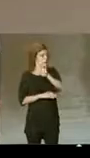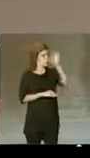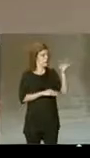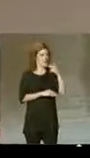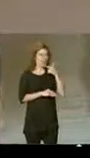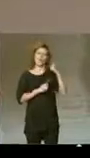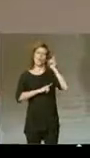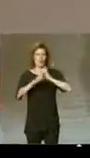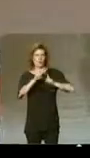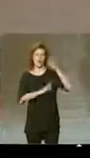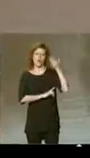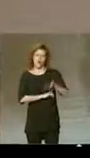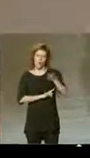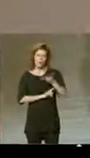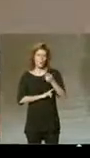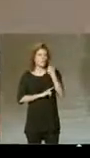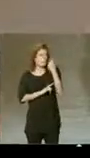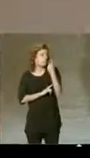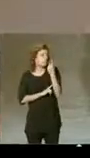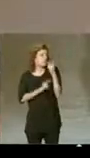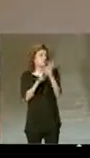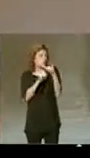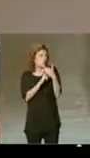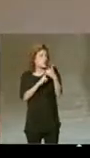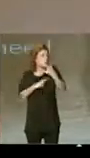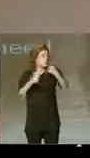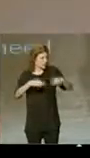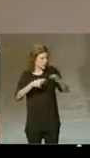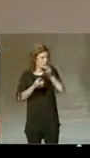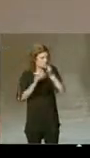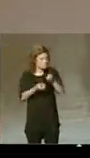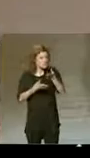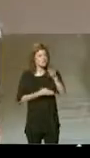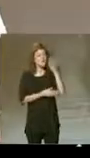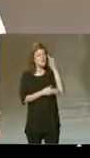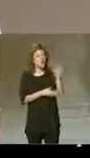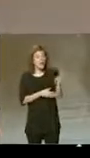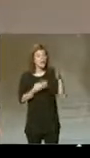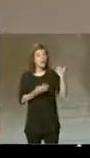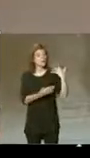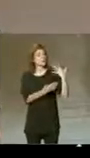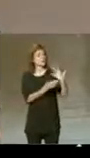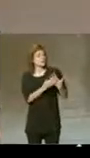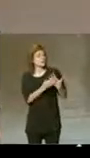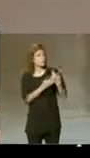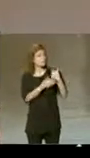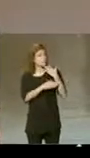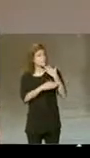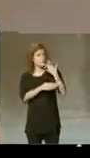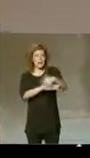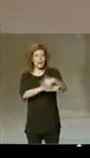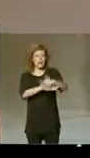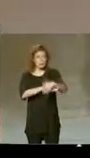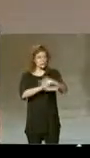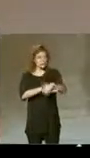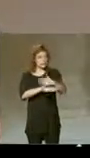become user-centric. It is a very complicated program. This is a very simple case. In France, they